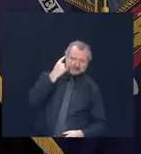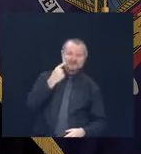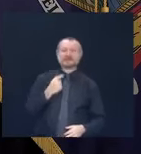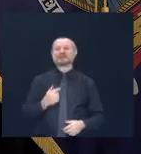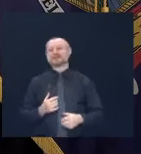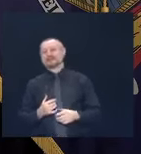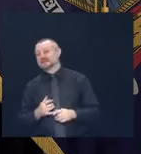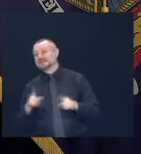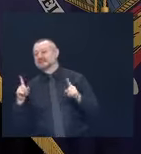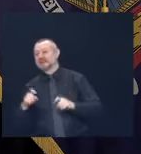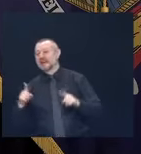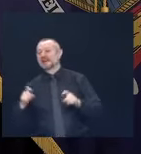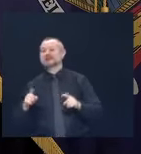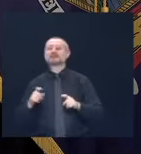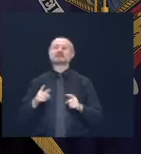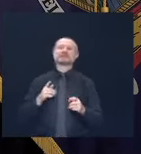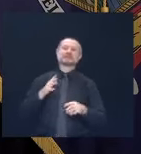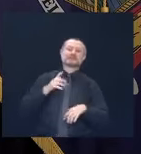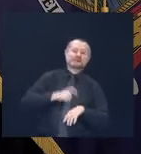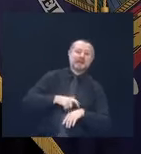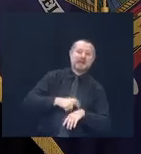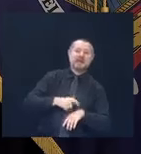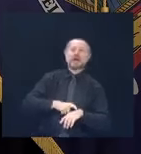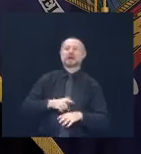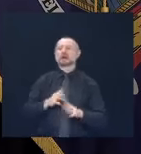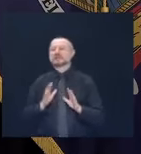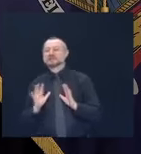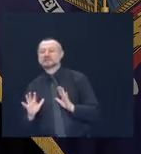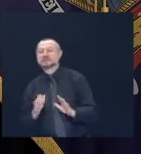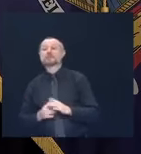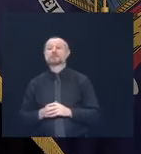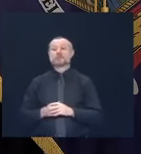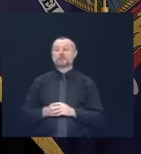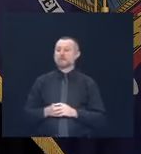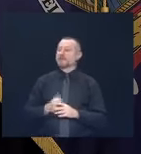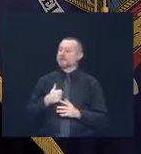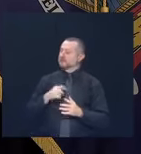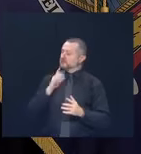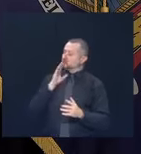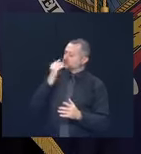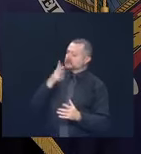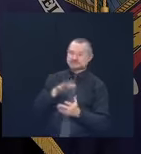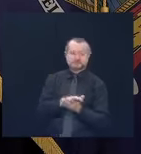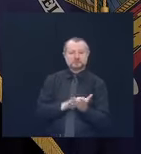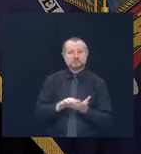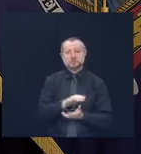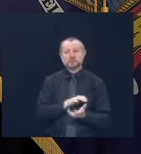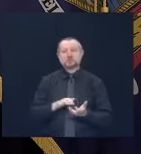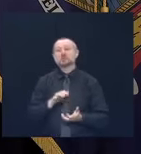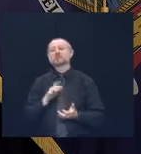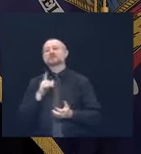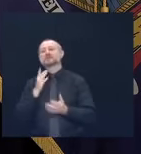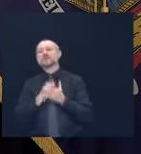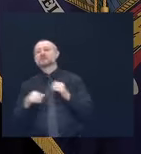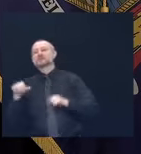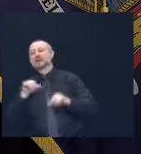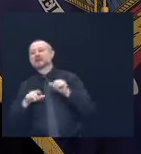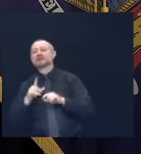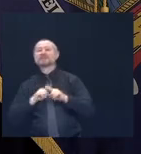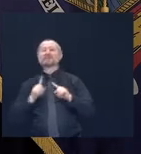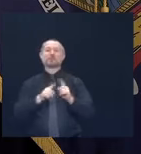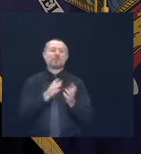in the testing, and this gets into the weeds because different scientists have different methods.